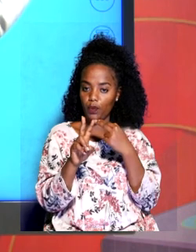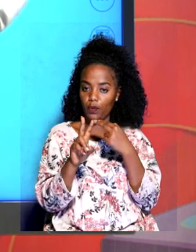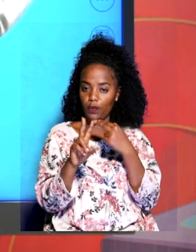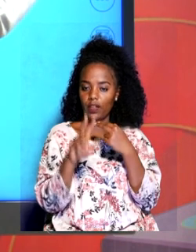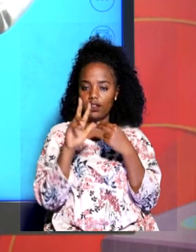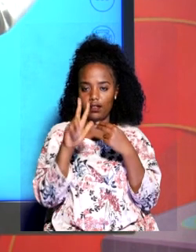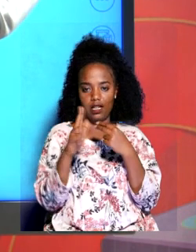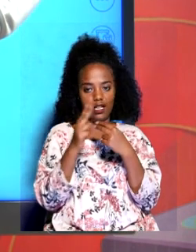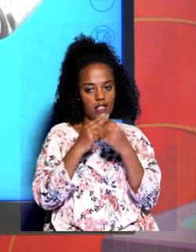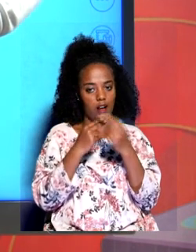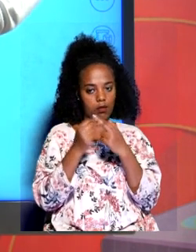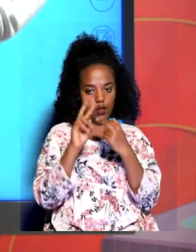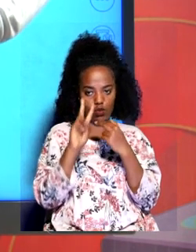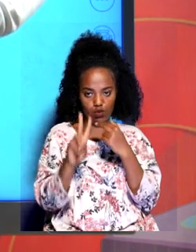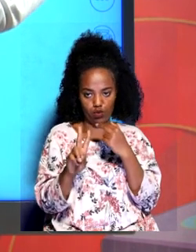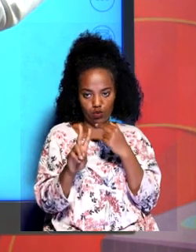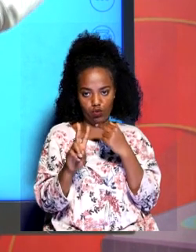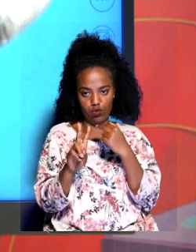3 times 2